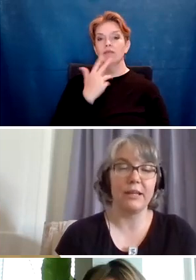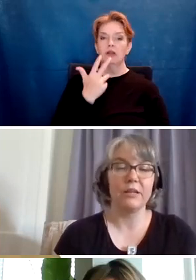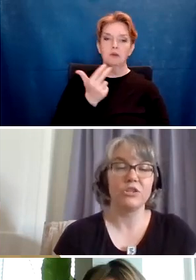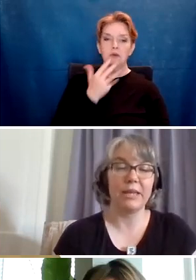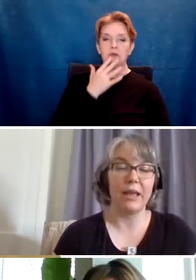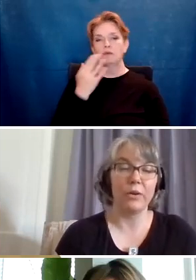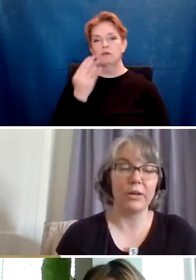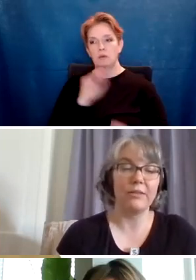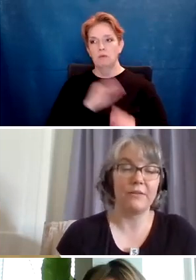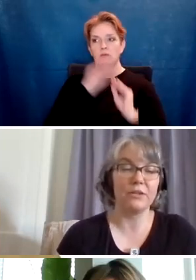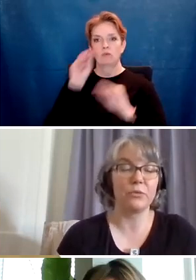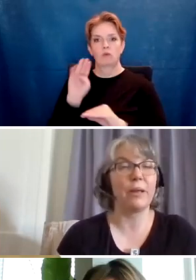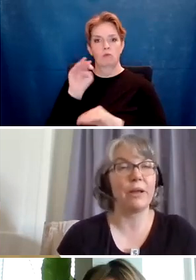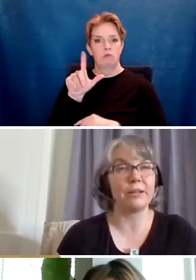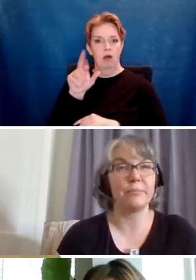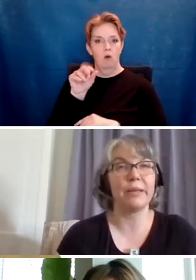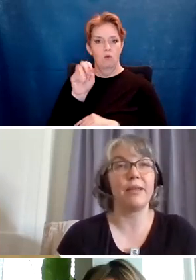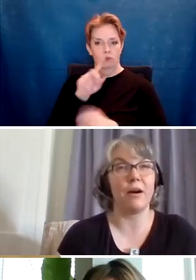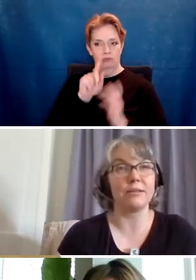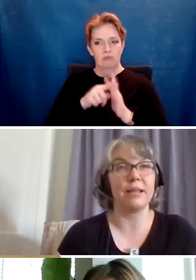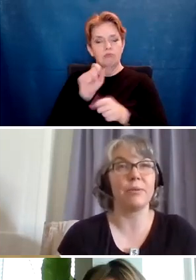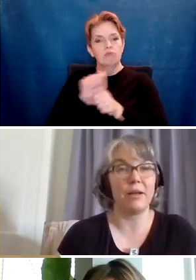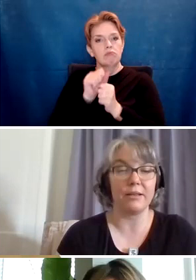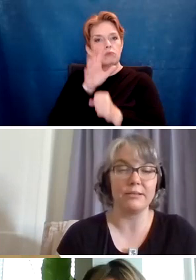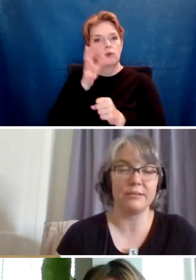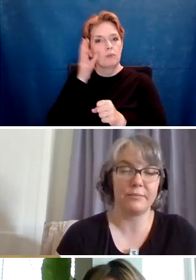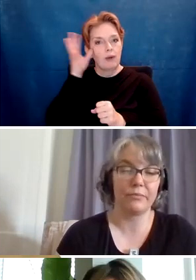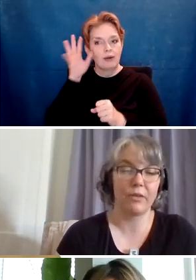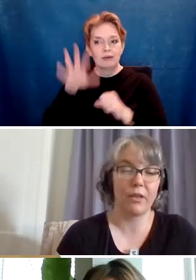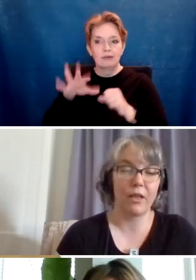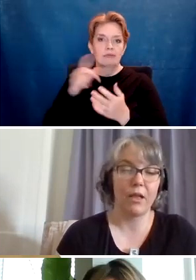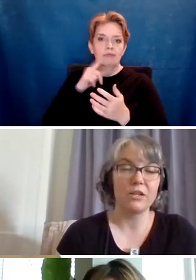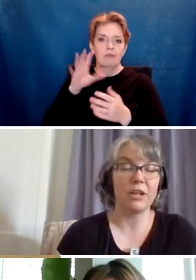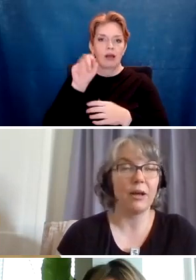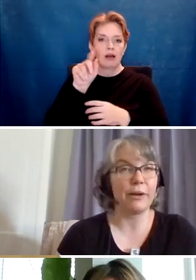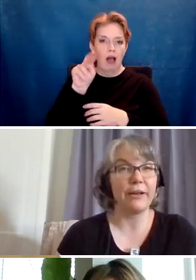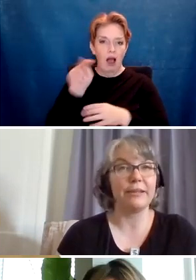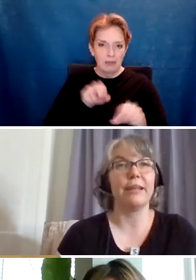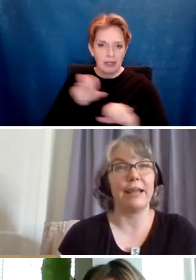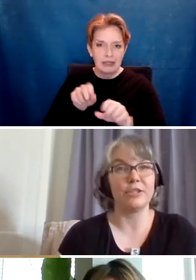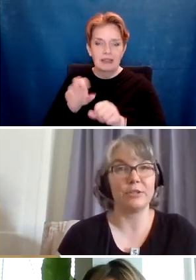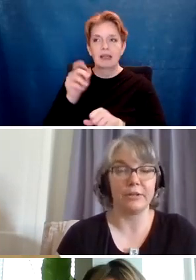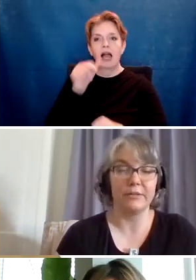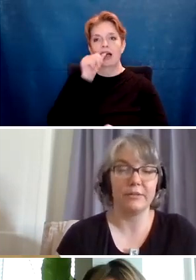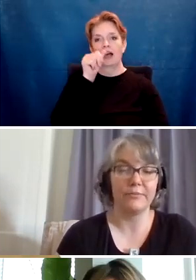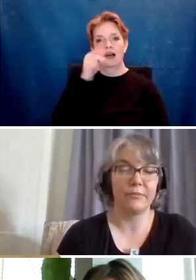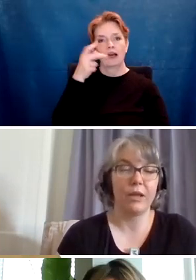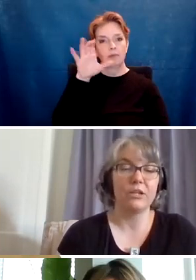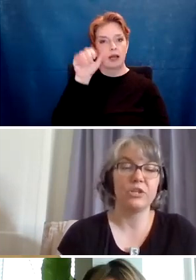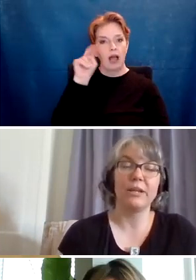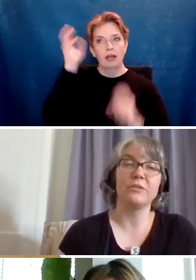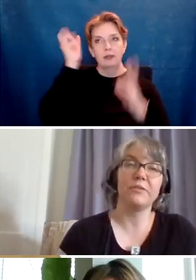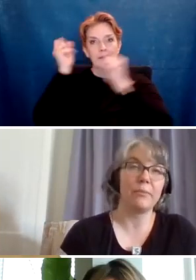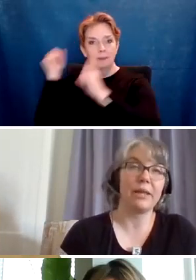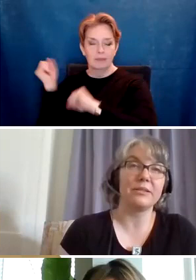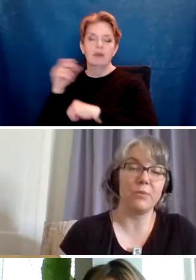14, she began working in the fields with her parents, picking cotton and pecans. She got married and had children.